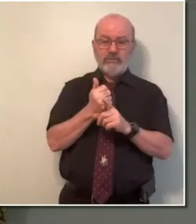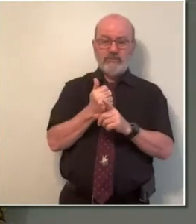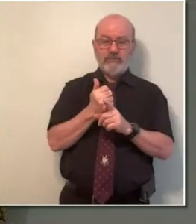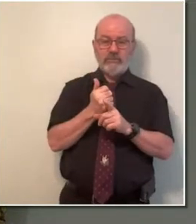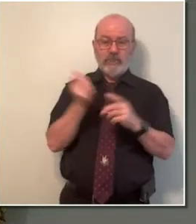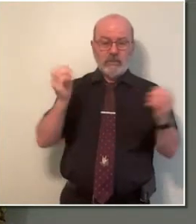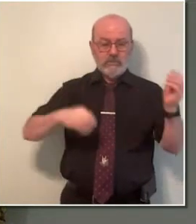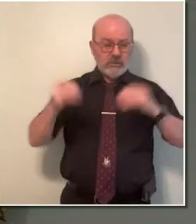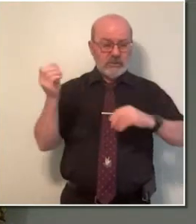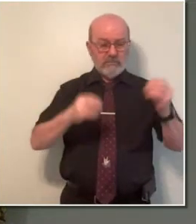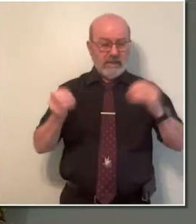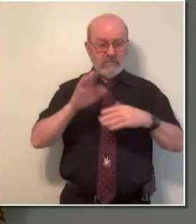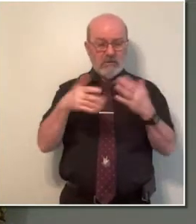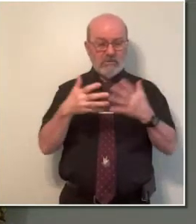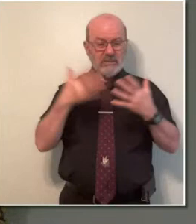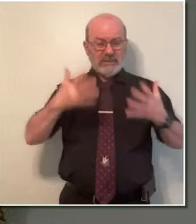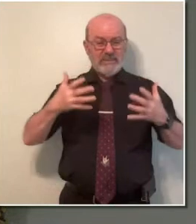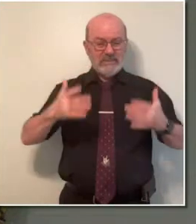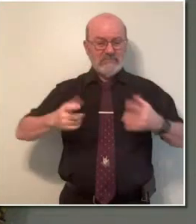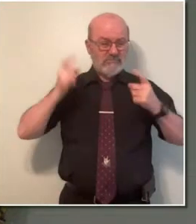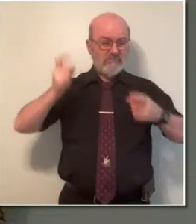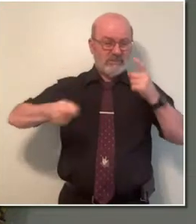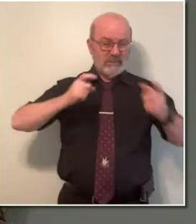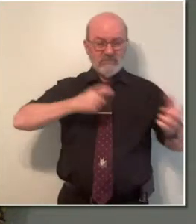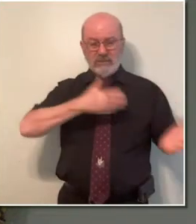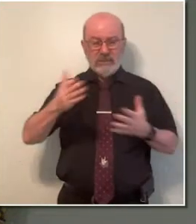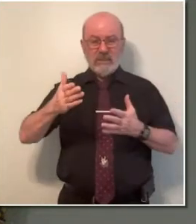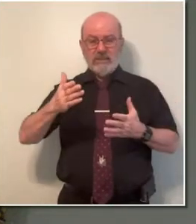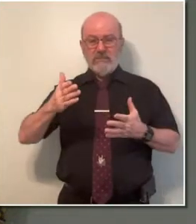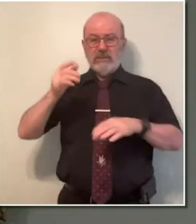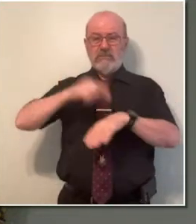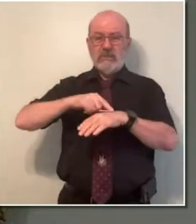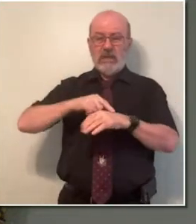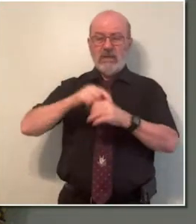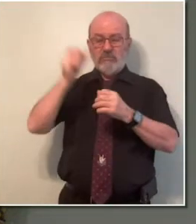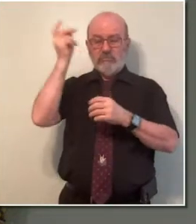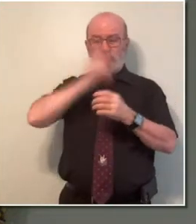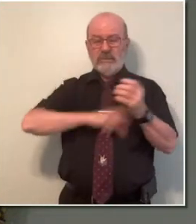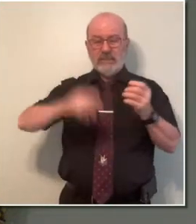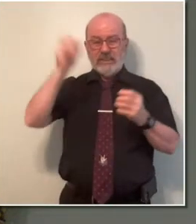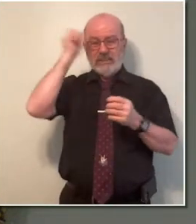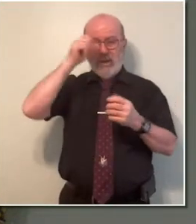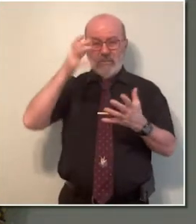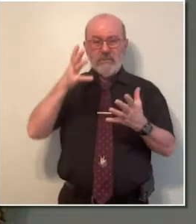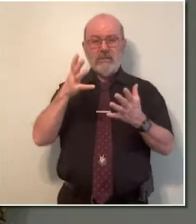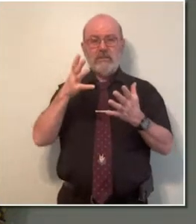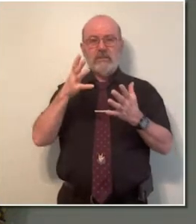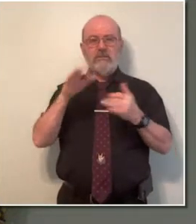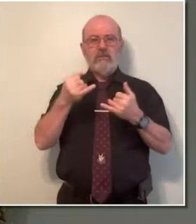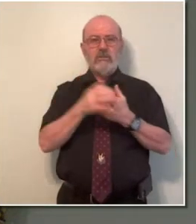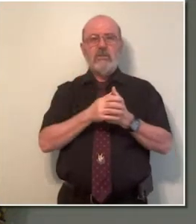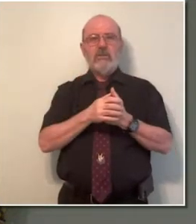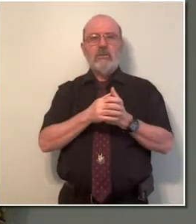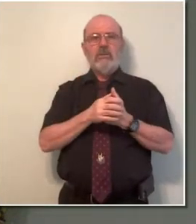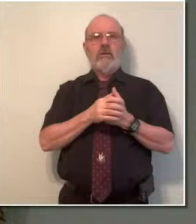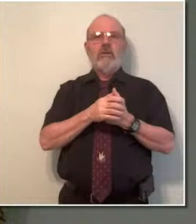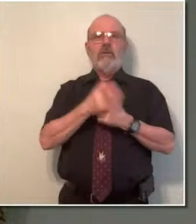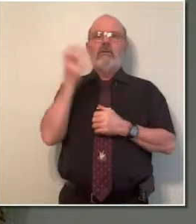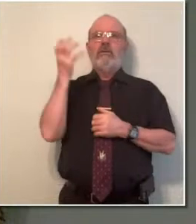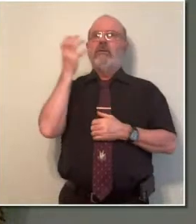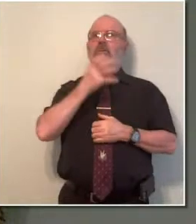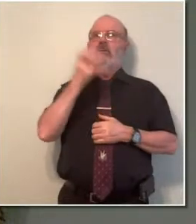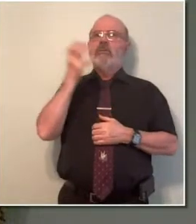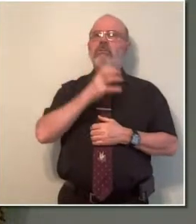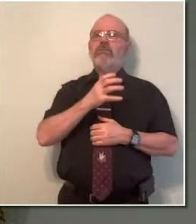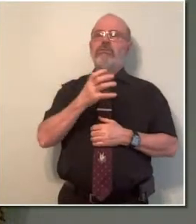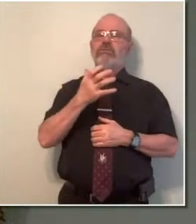these extravagant gifts. And she came and she spent time with Solomon. And she was just astounded. And she said, you know what?